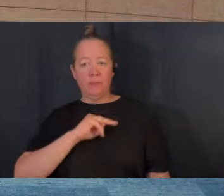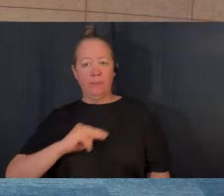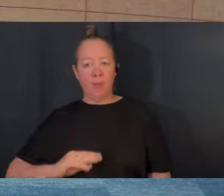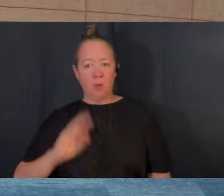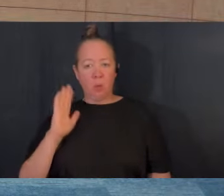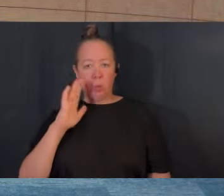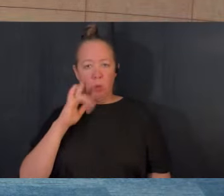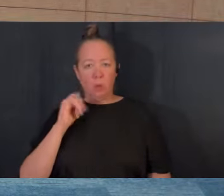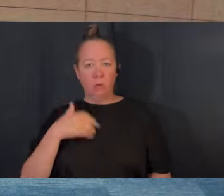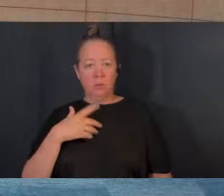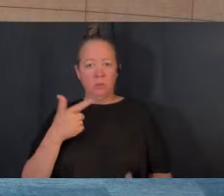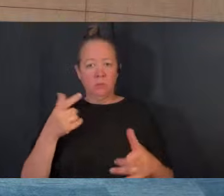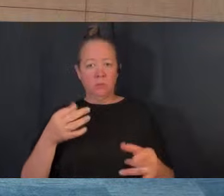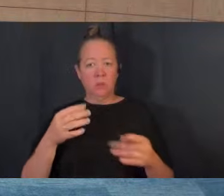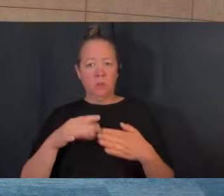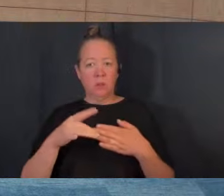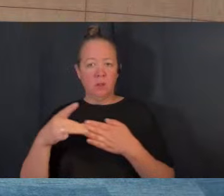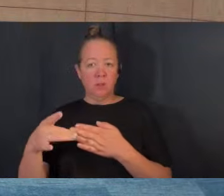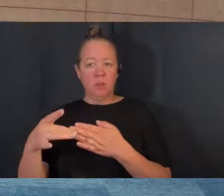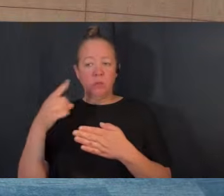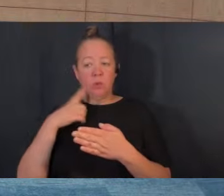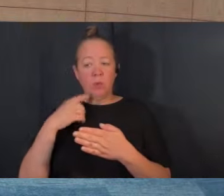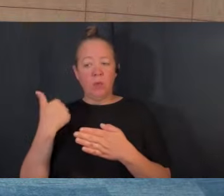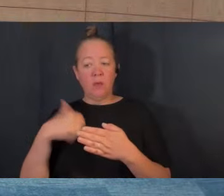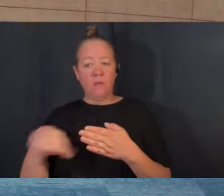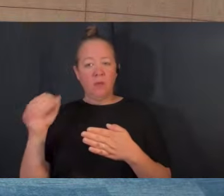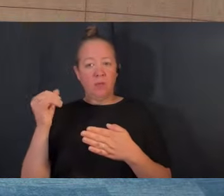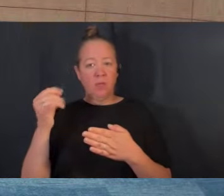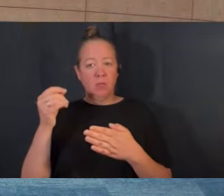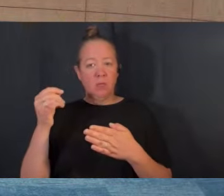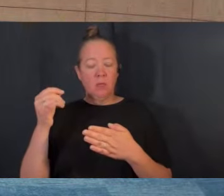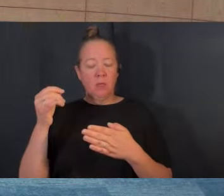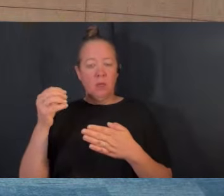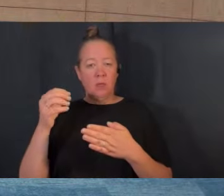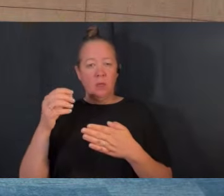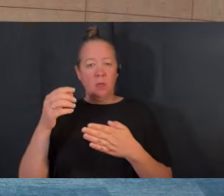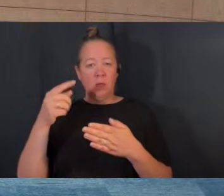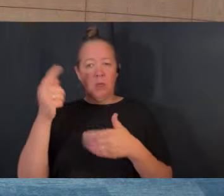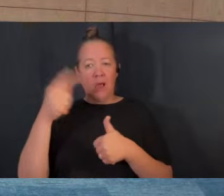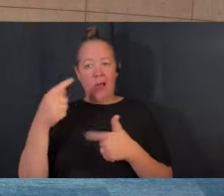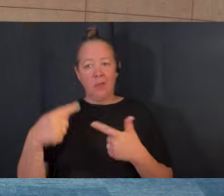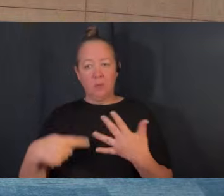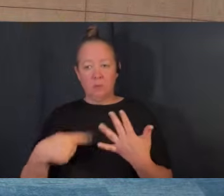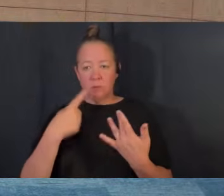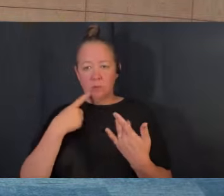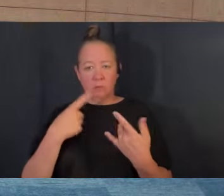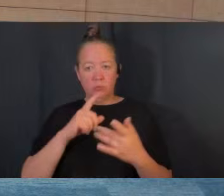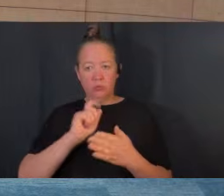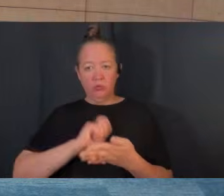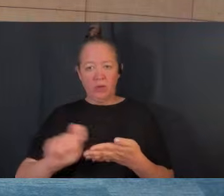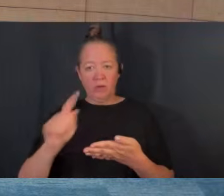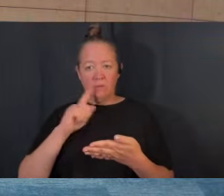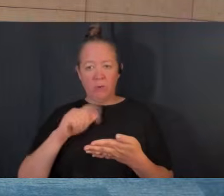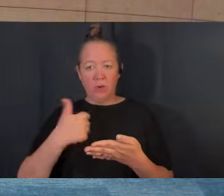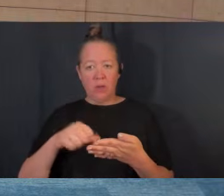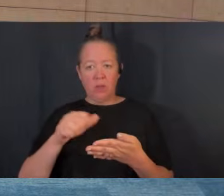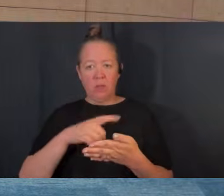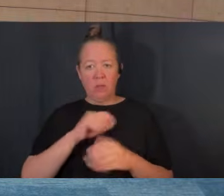items for July 9th on the agenda? I don't have any written in my scratch pad here.